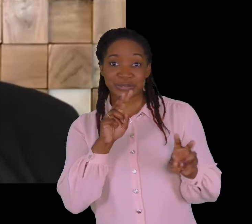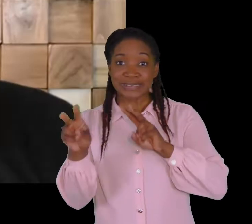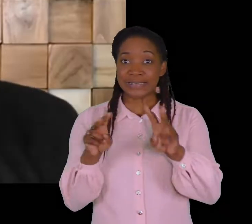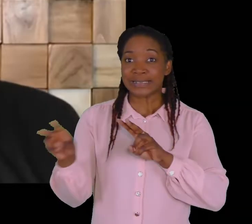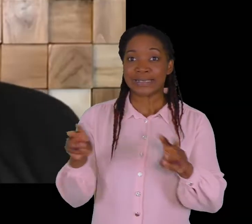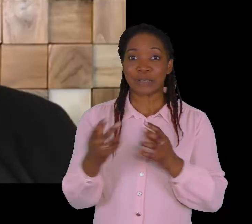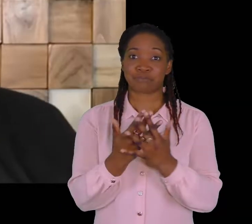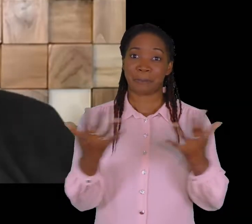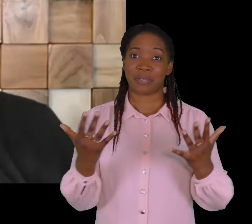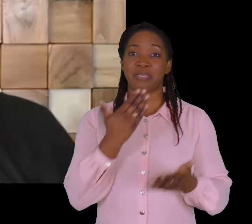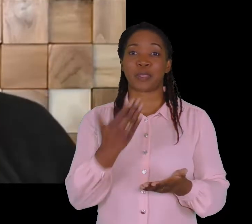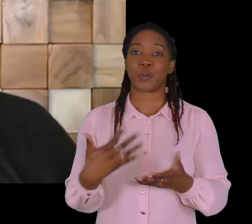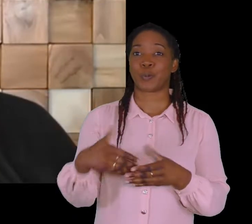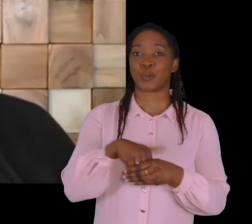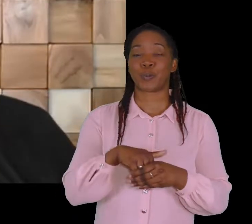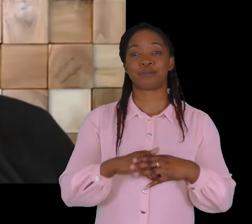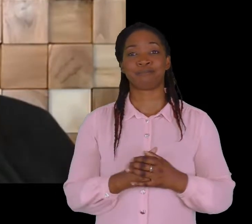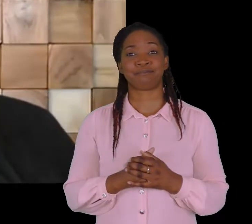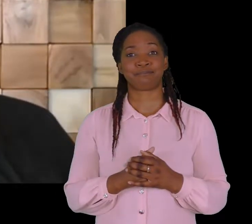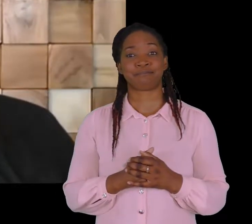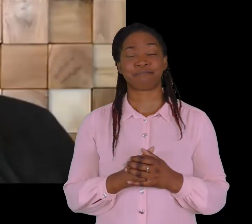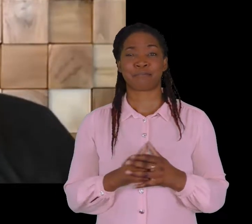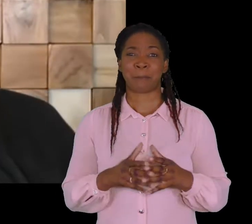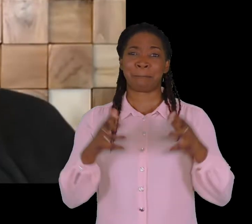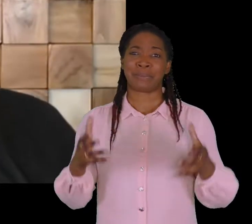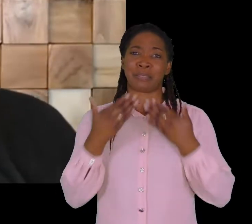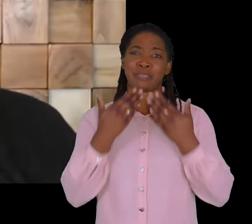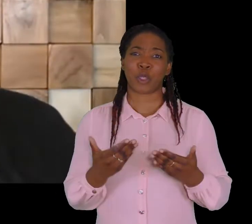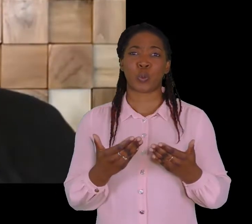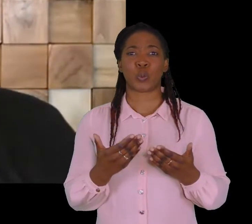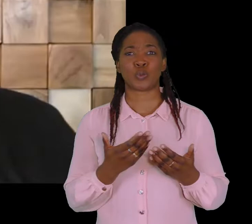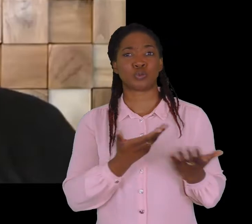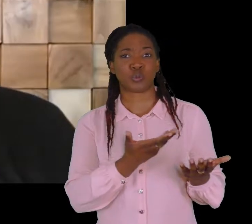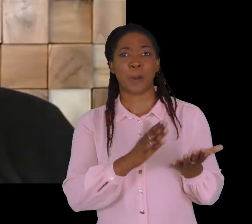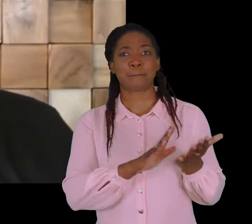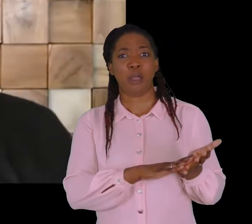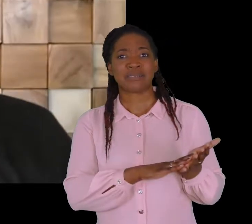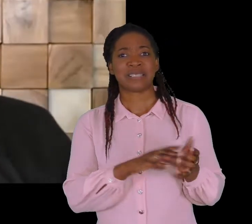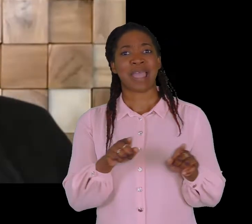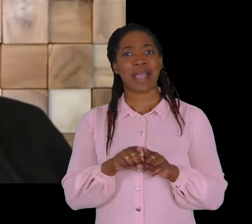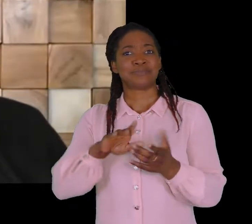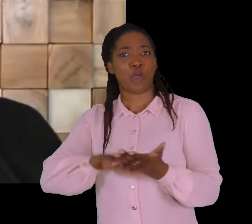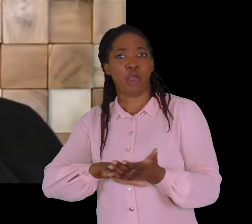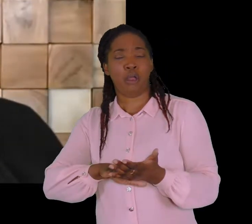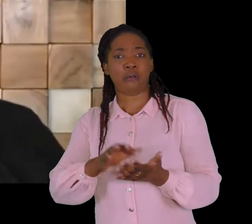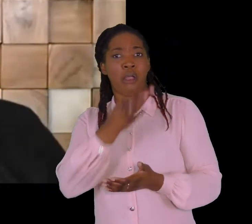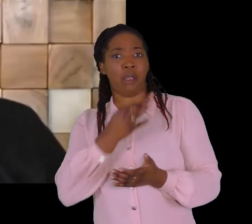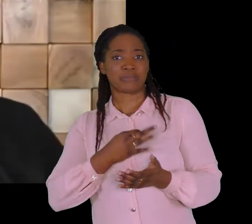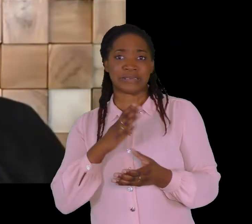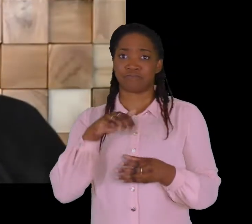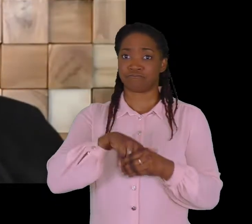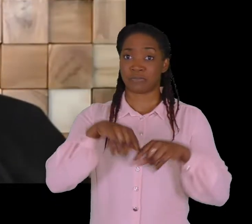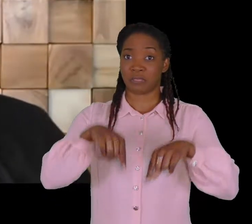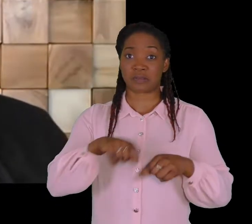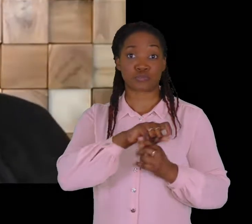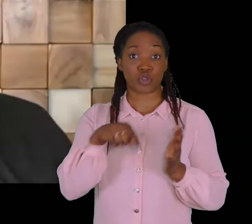So great to see you. Great to see you here. Thank you for joining today. So a huge thank you to Martin and to Mark Hallett for